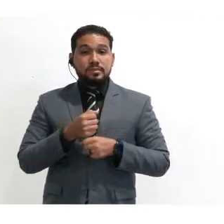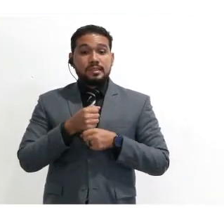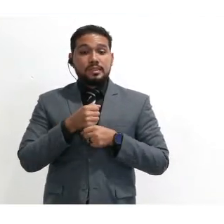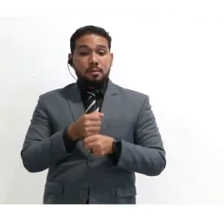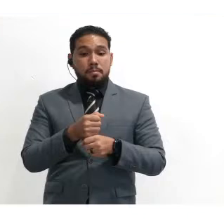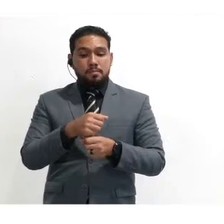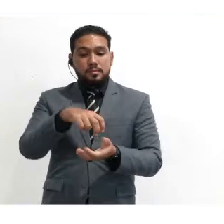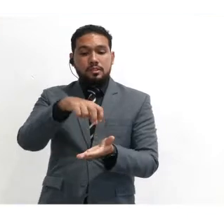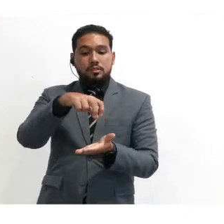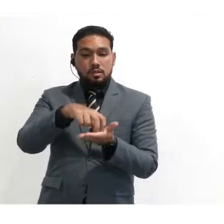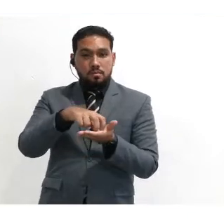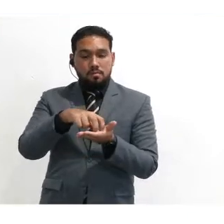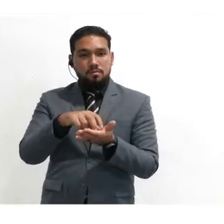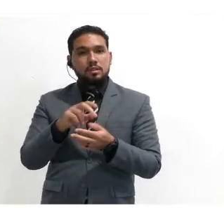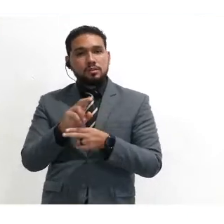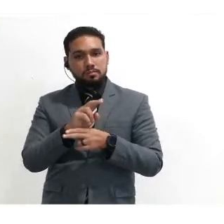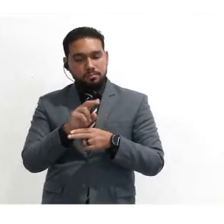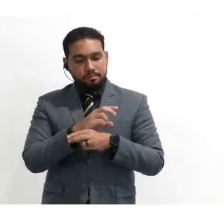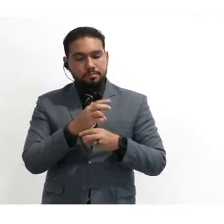and then TSV.